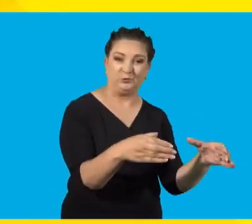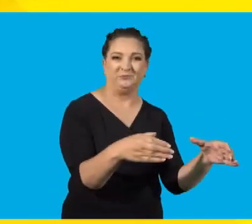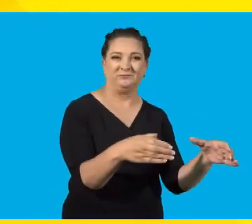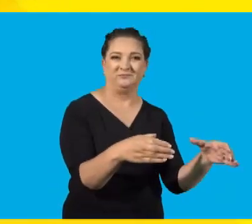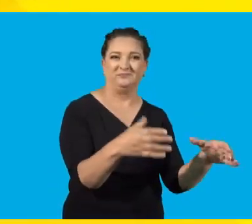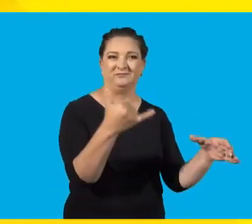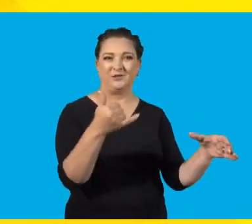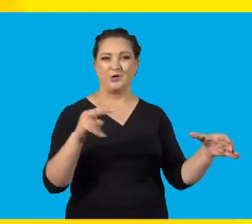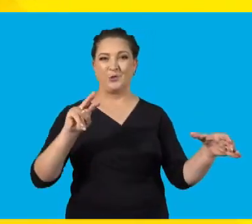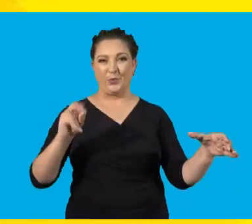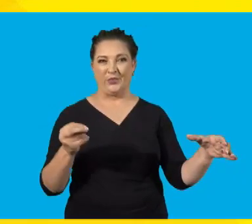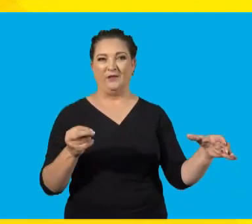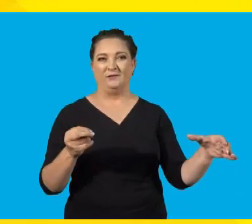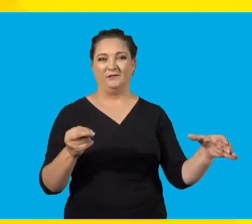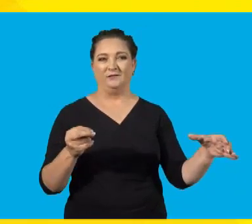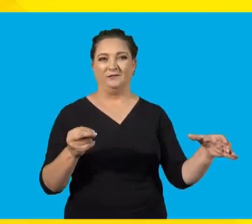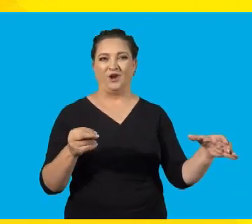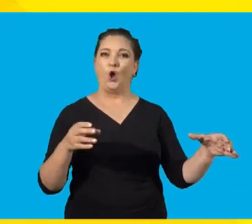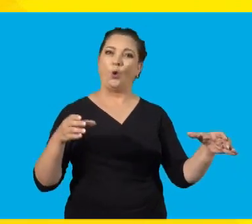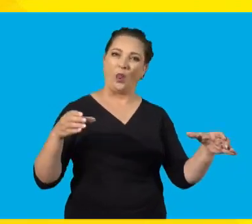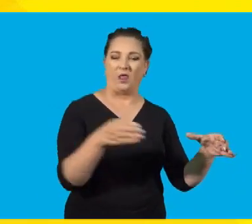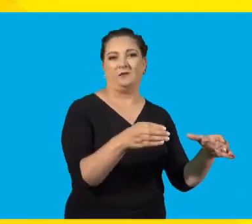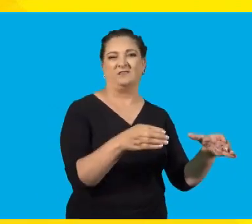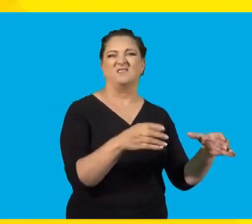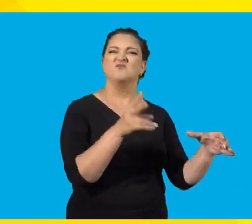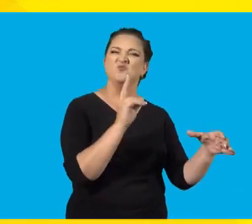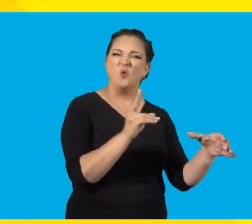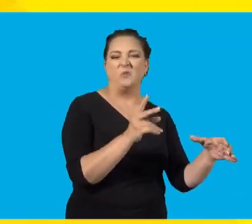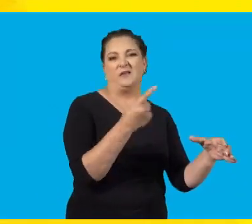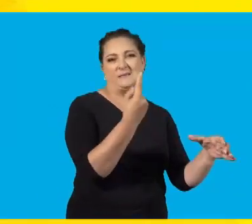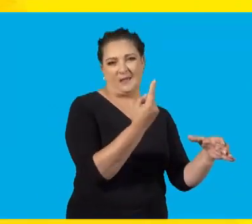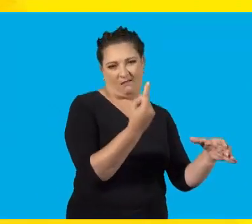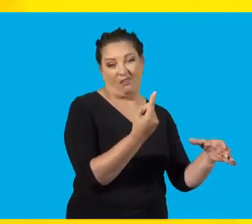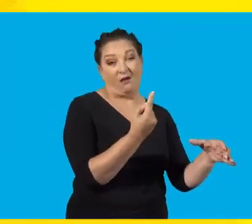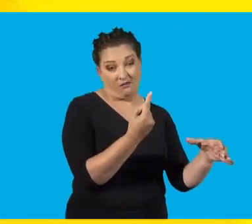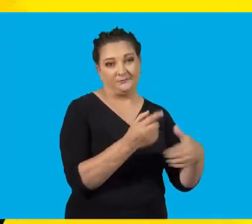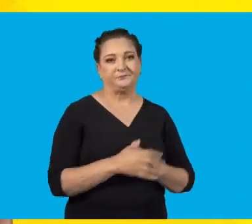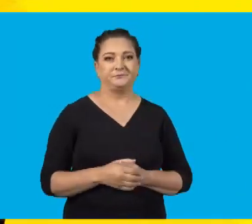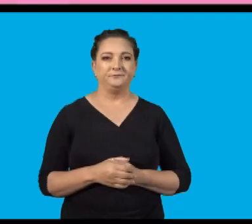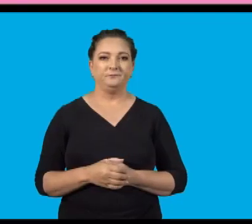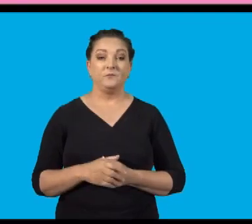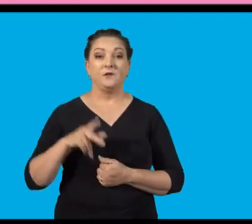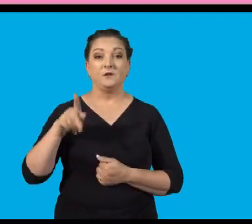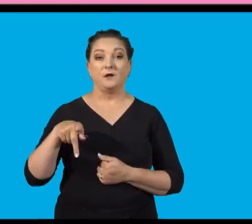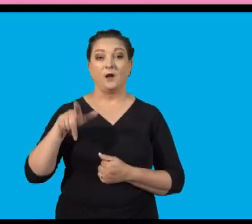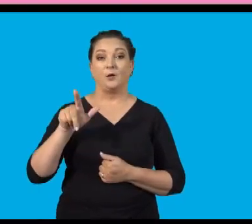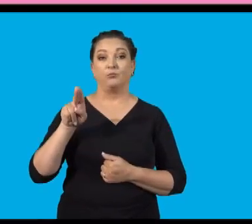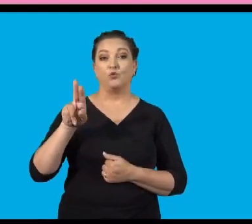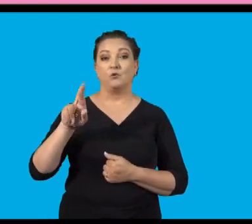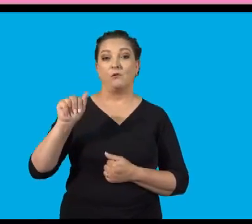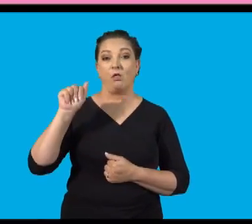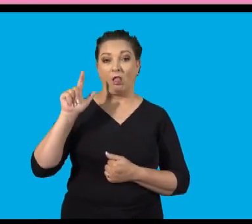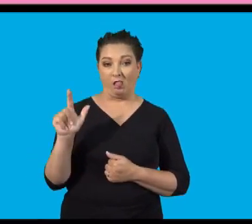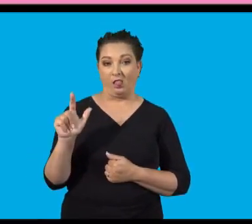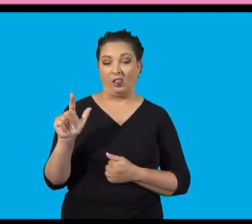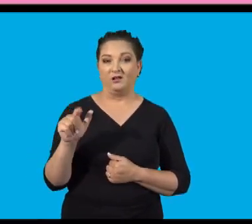therefore, your collective noun is usually a singular subject, okay? Plural